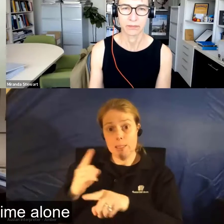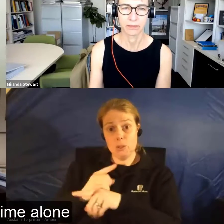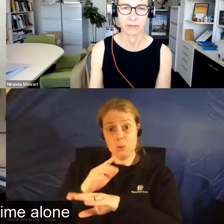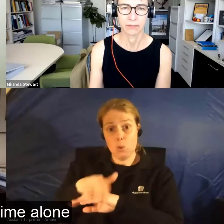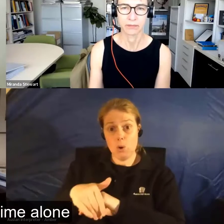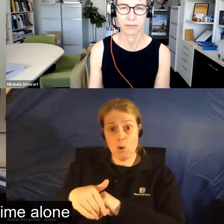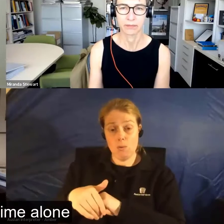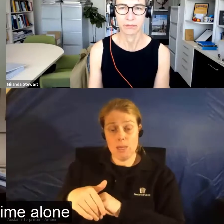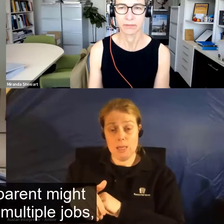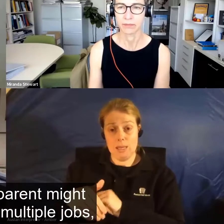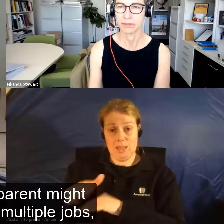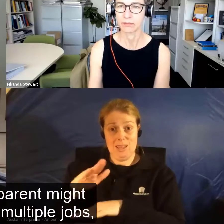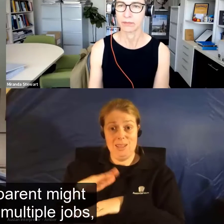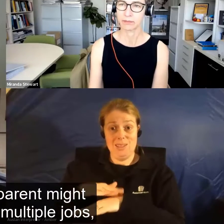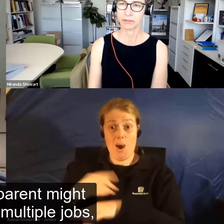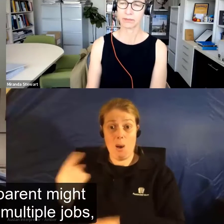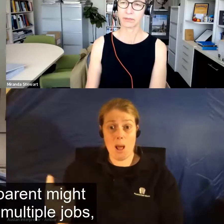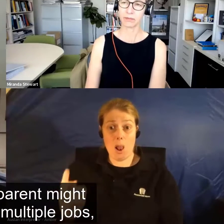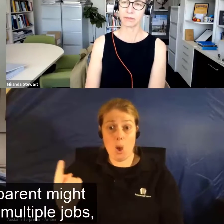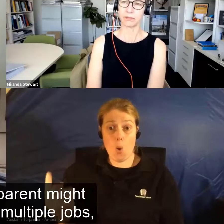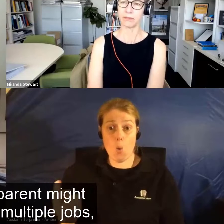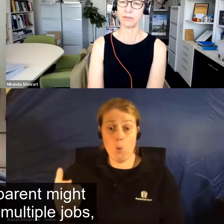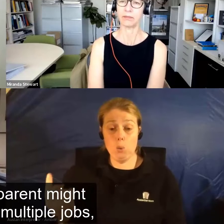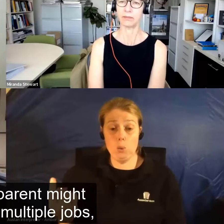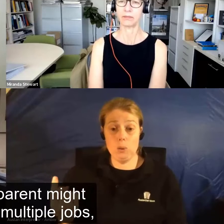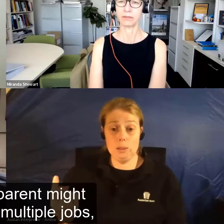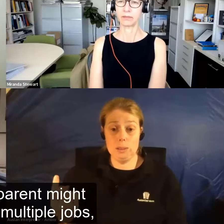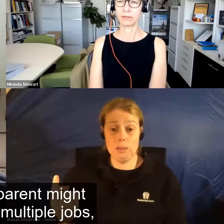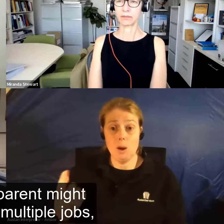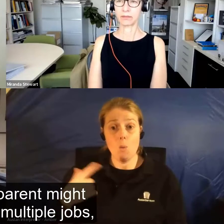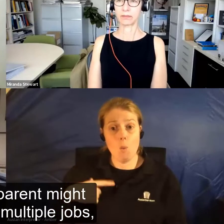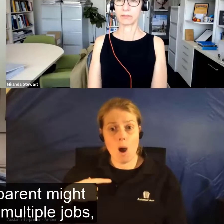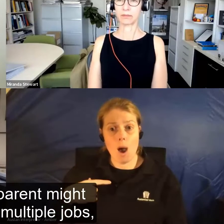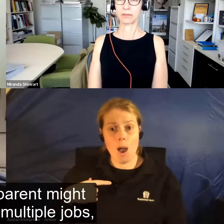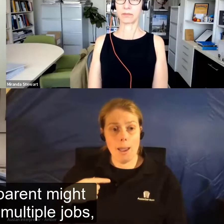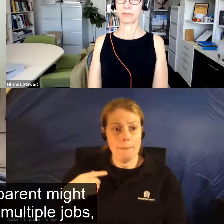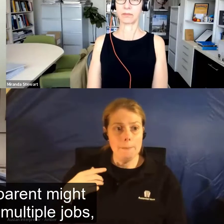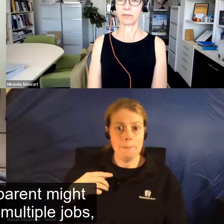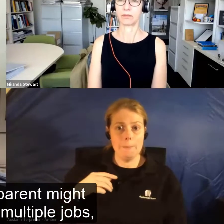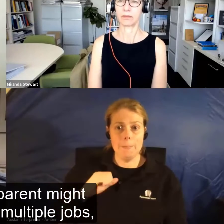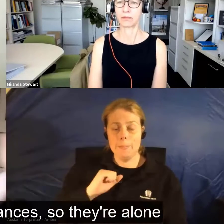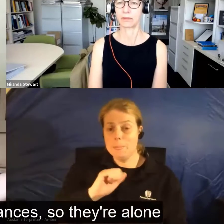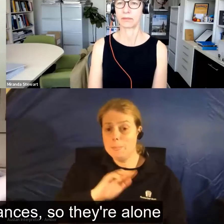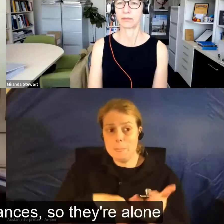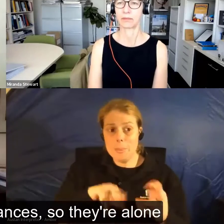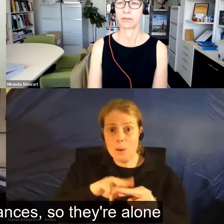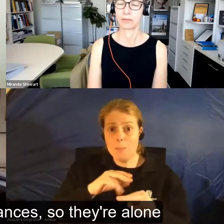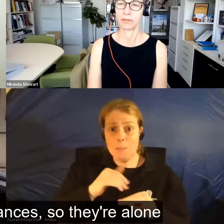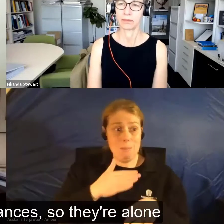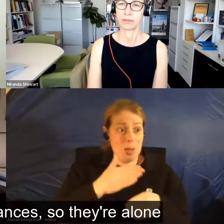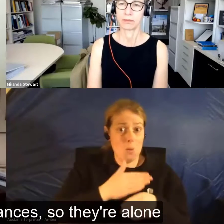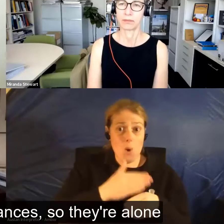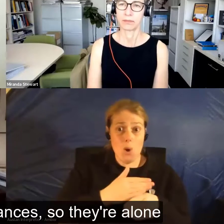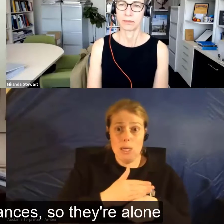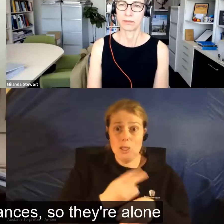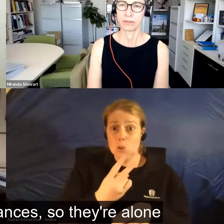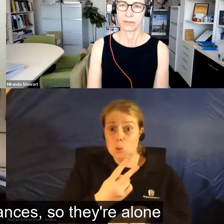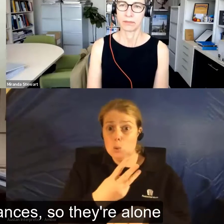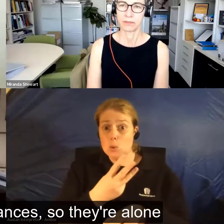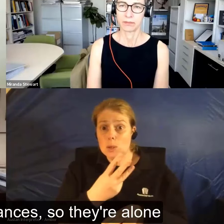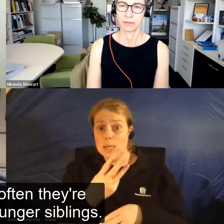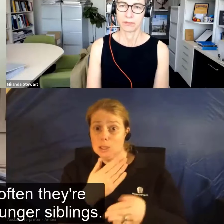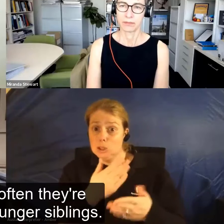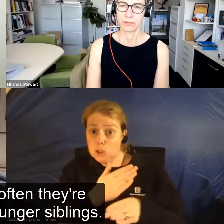time alone with their parent, might be working multiple jobs, commuting long distances. So